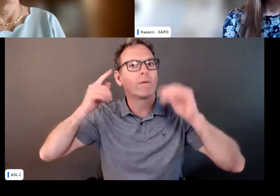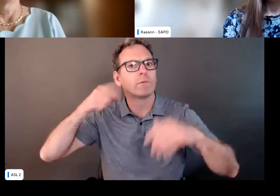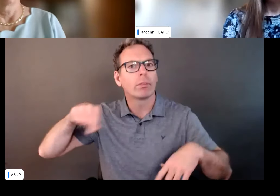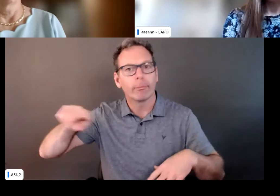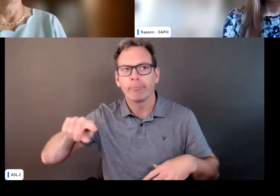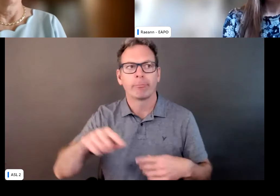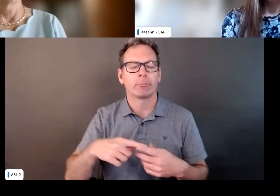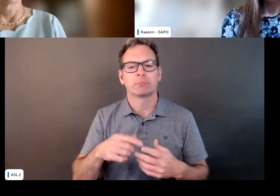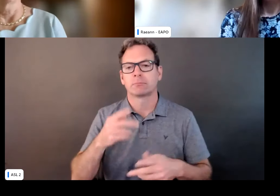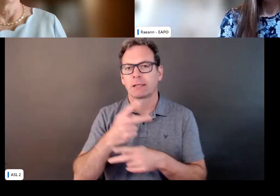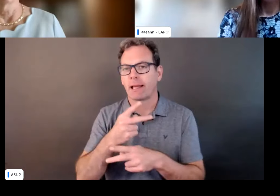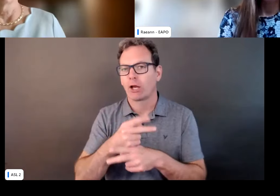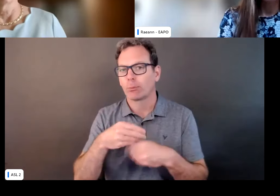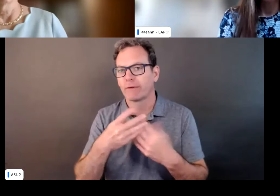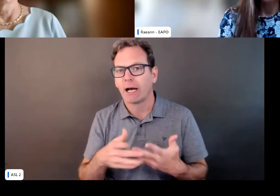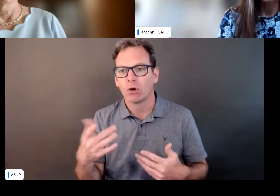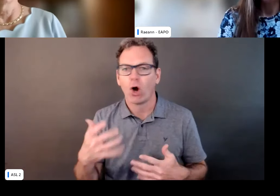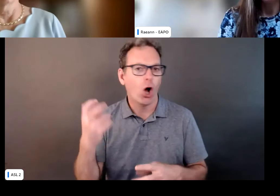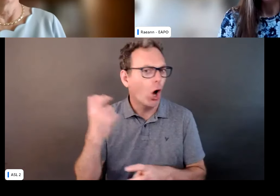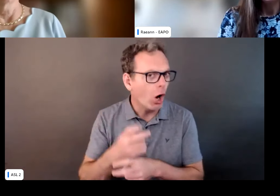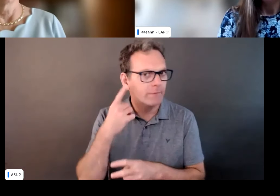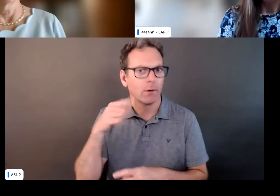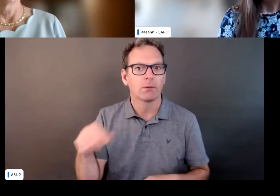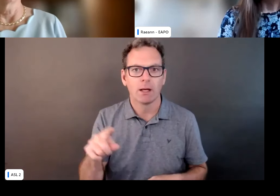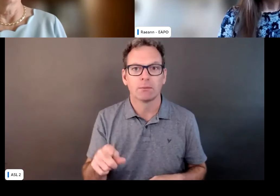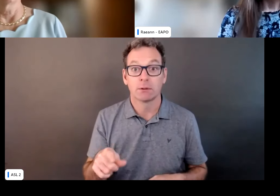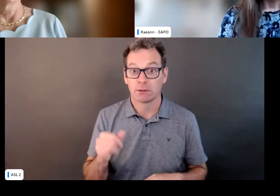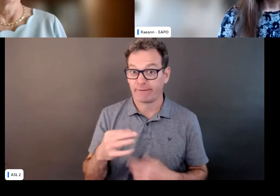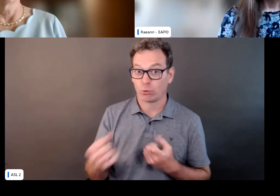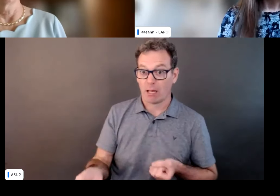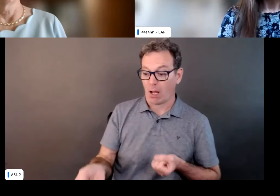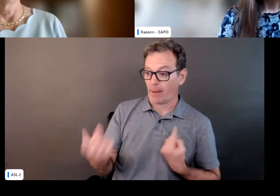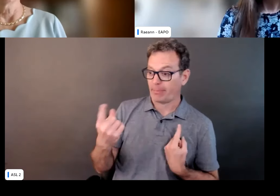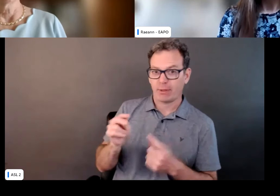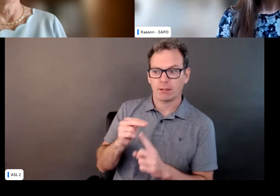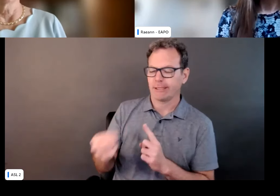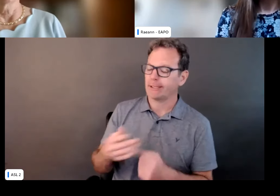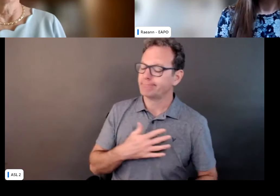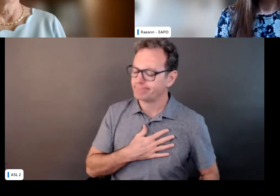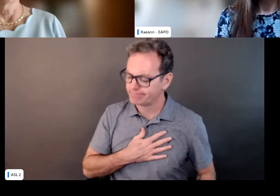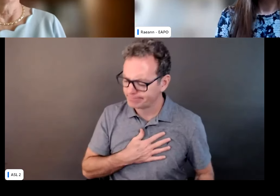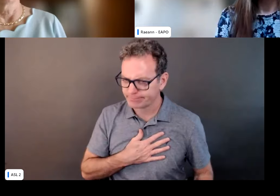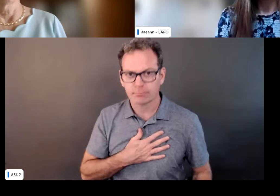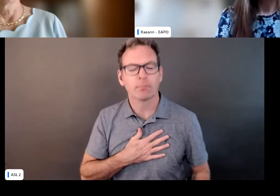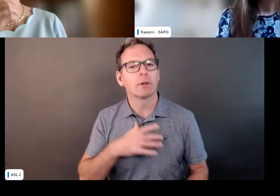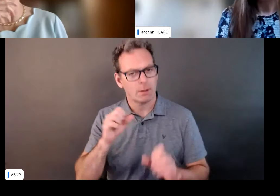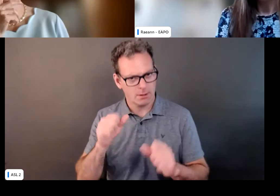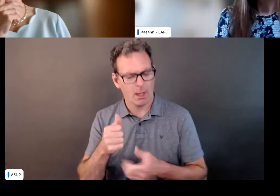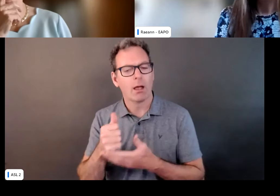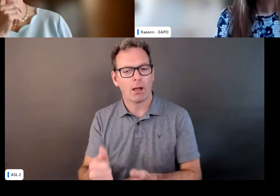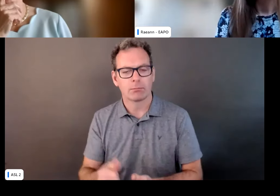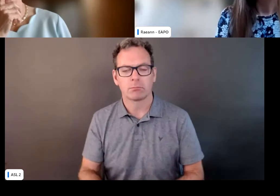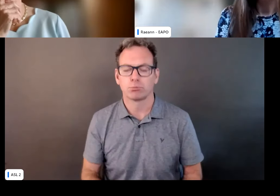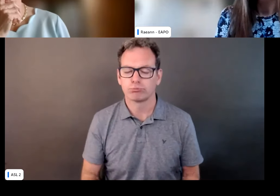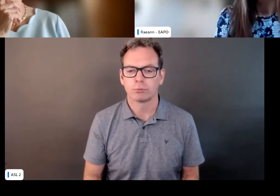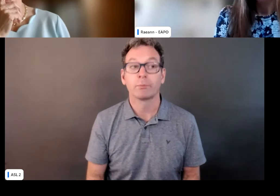experience. And coming at it from that point of view, I think is very helpful. And from talking to other teams here in Ontario and